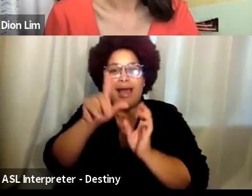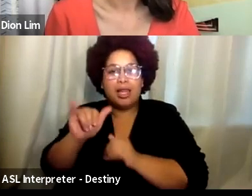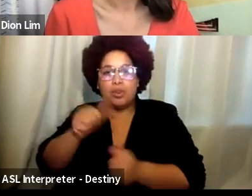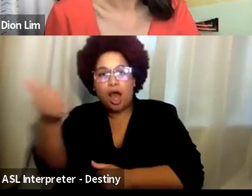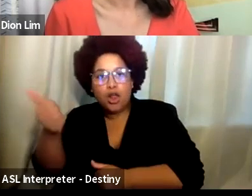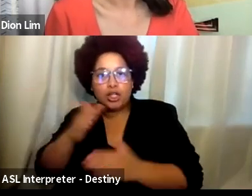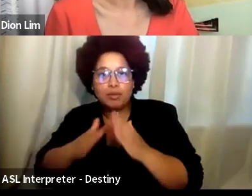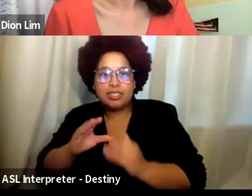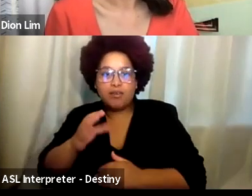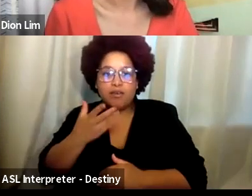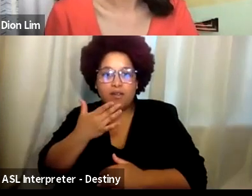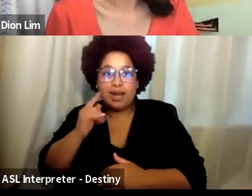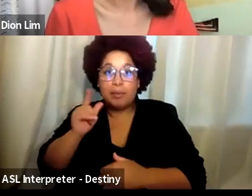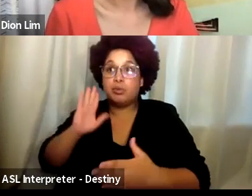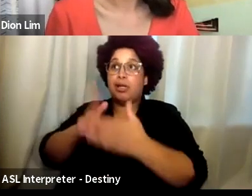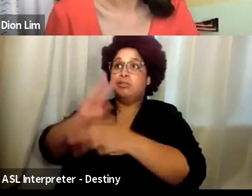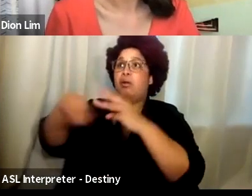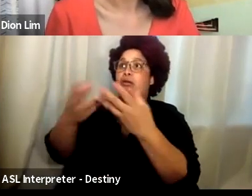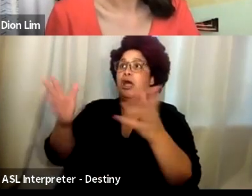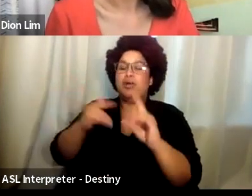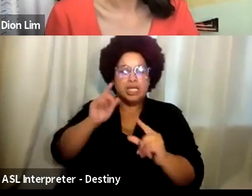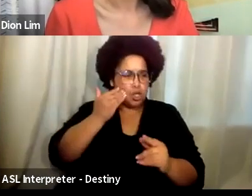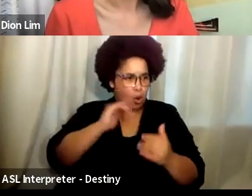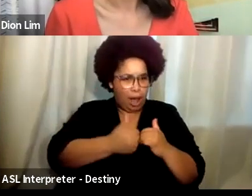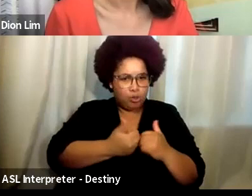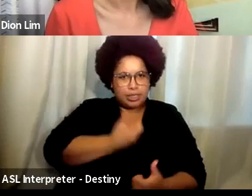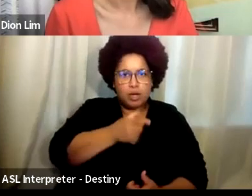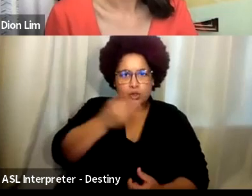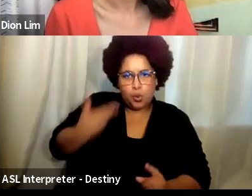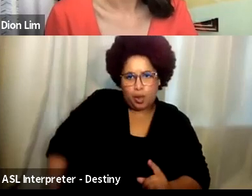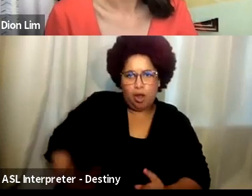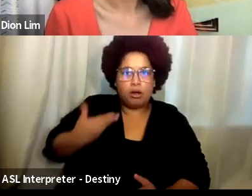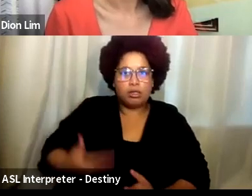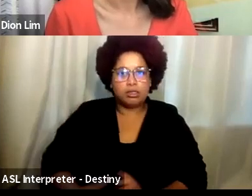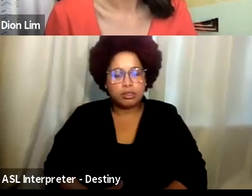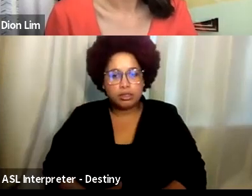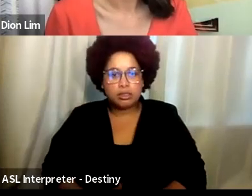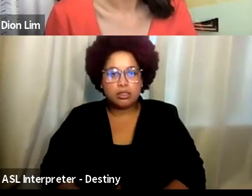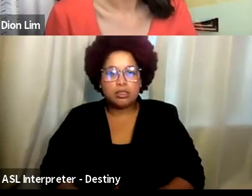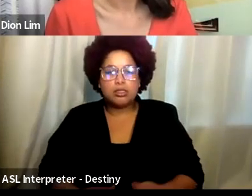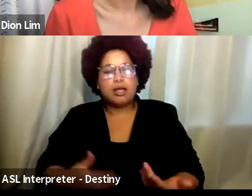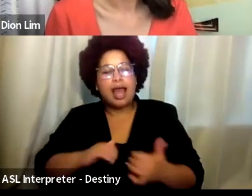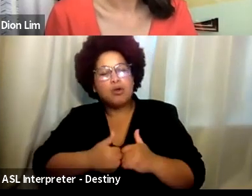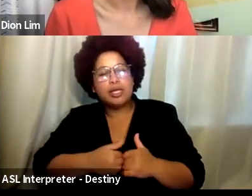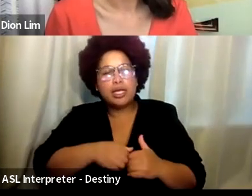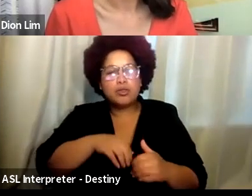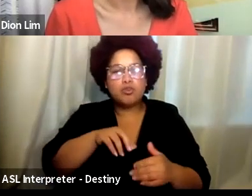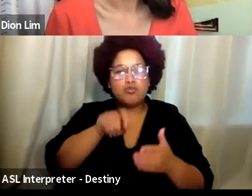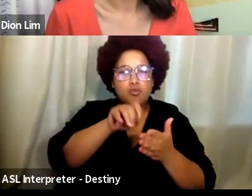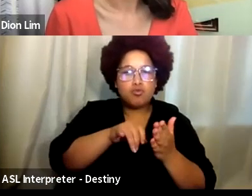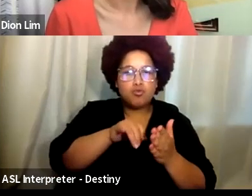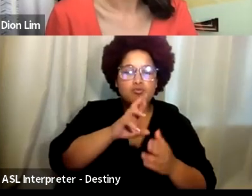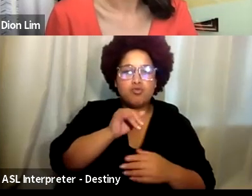communities of color, not because we're against the world, but because we need to learn how to express who we are. How can reporters and actors come together